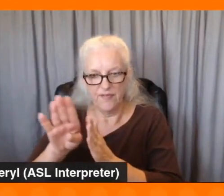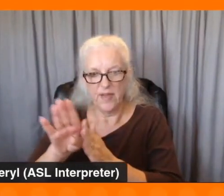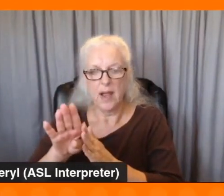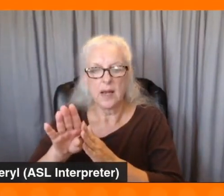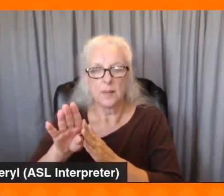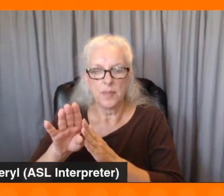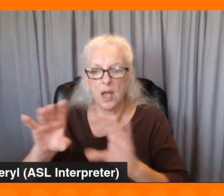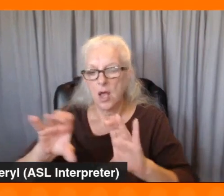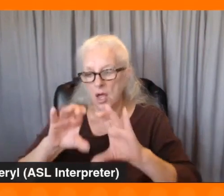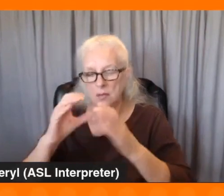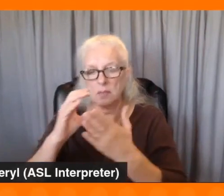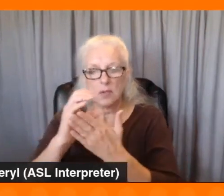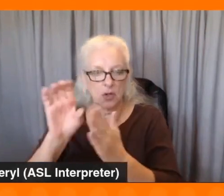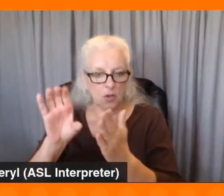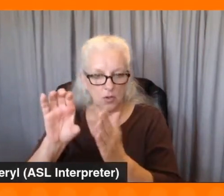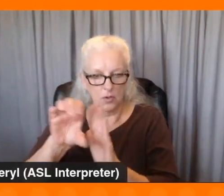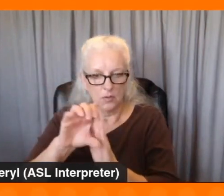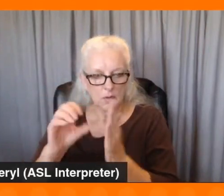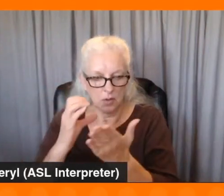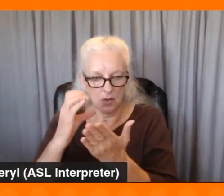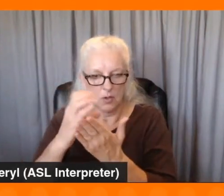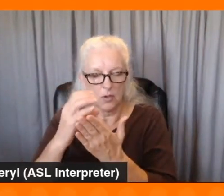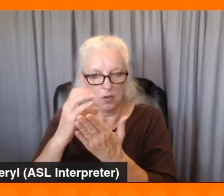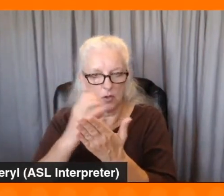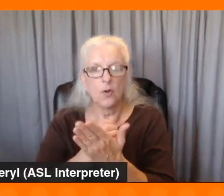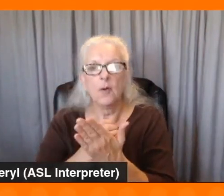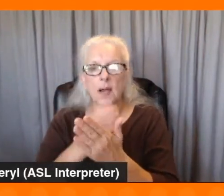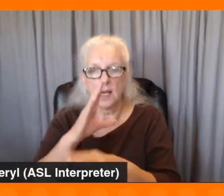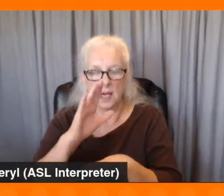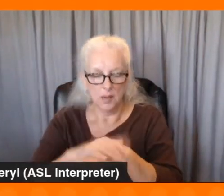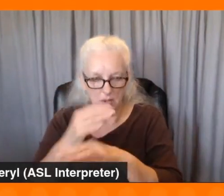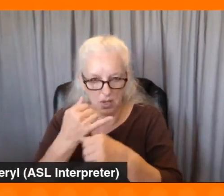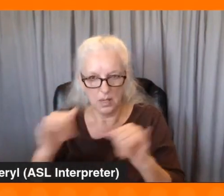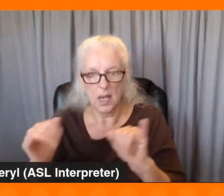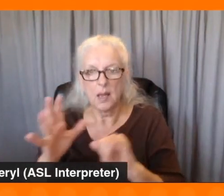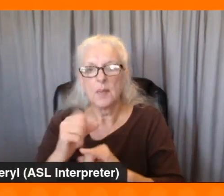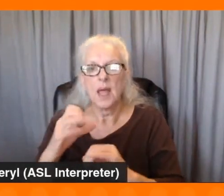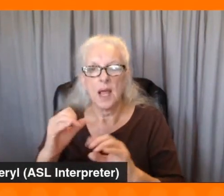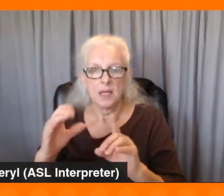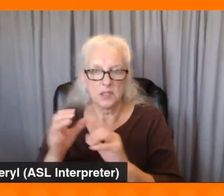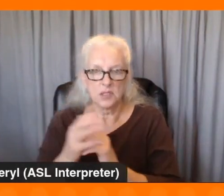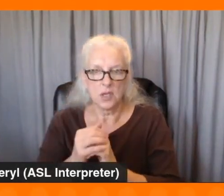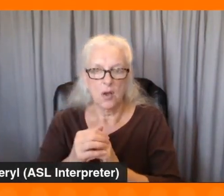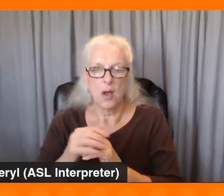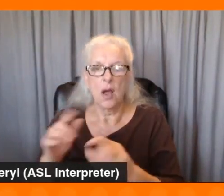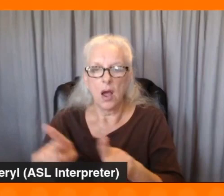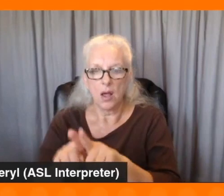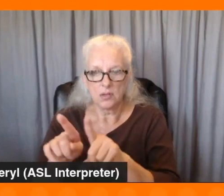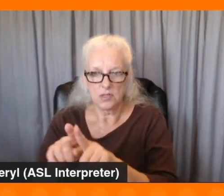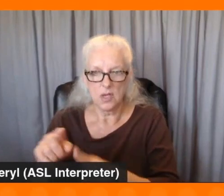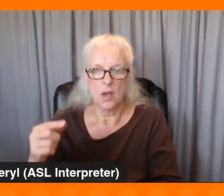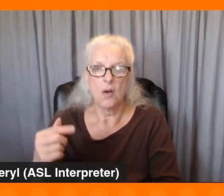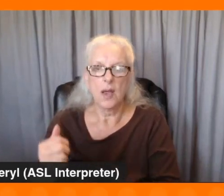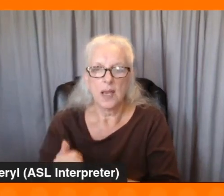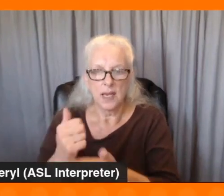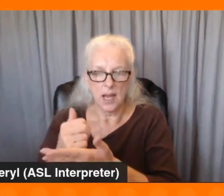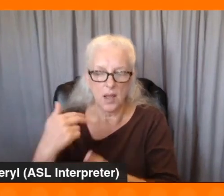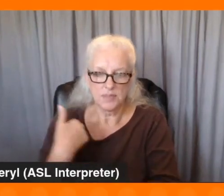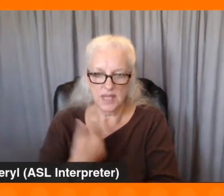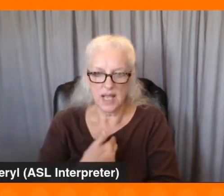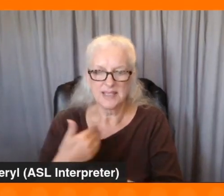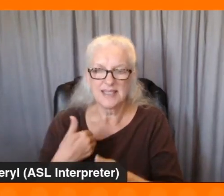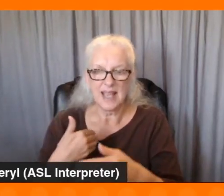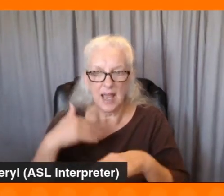course really delves into what I just mentioned, how to teach computer science while still embracing diversity and focus on equitable access. It's